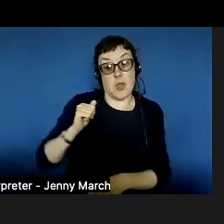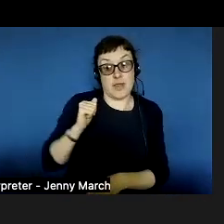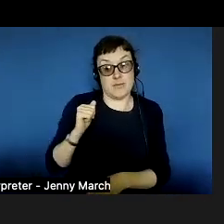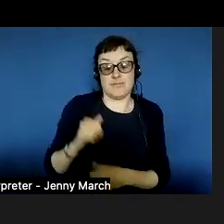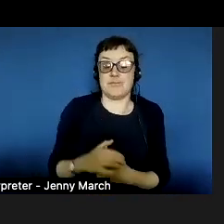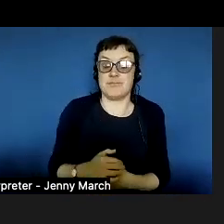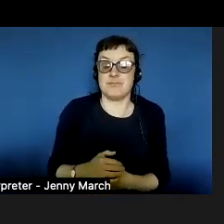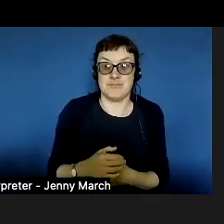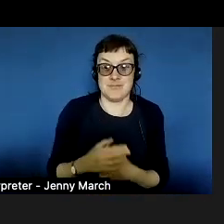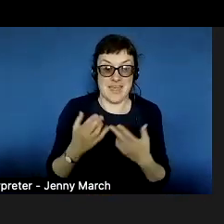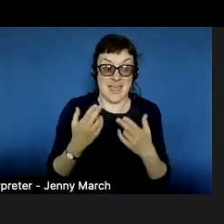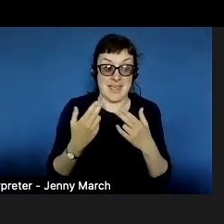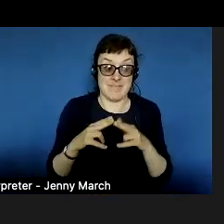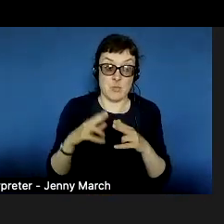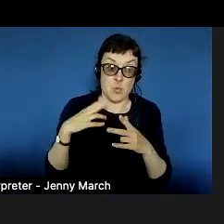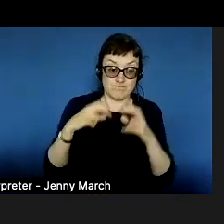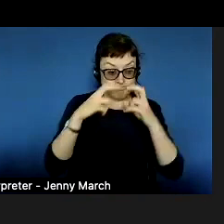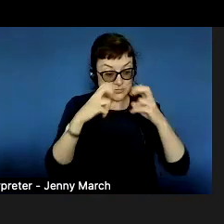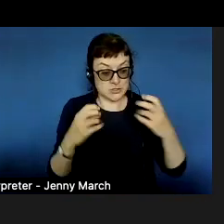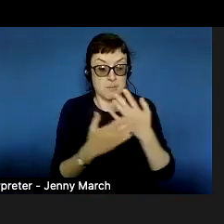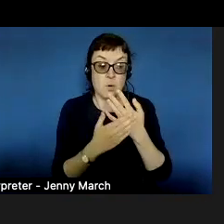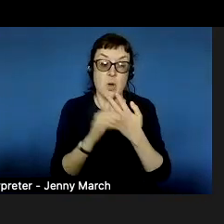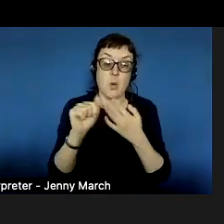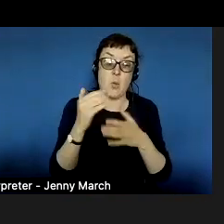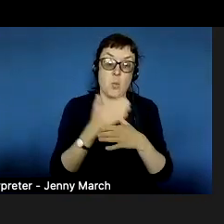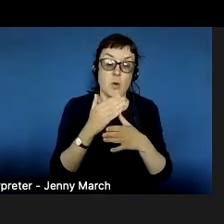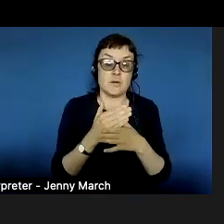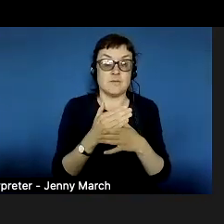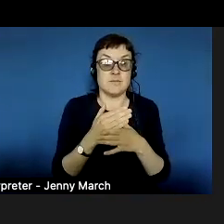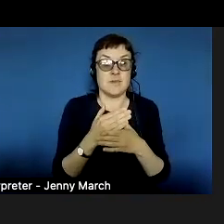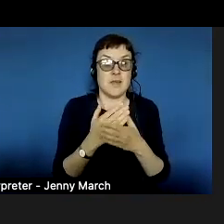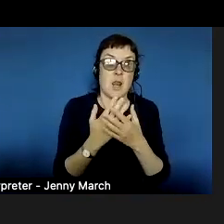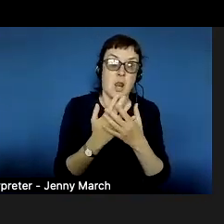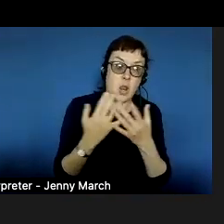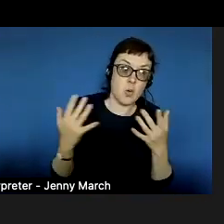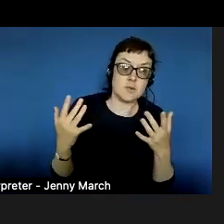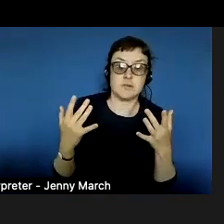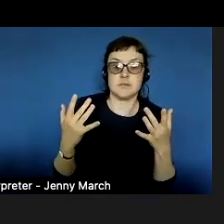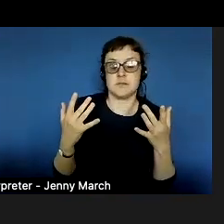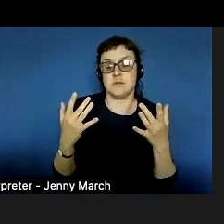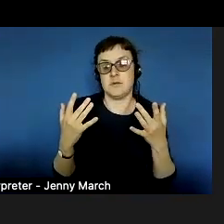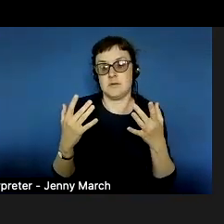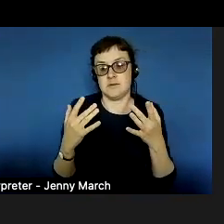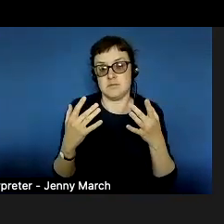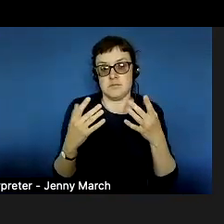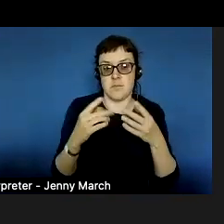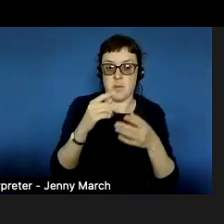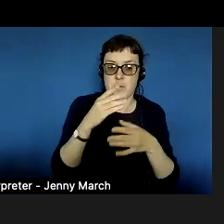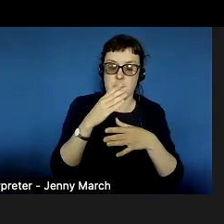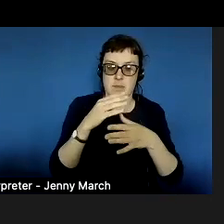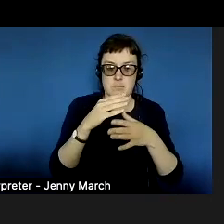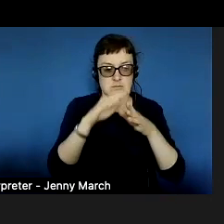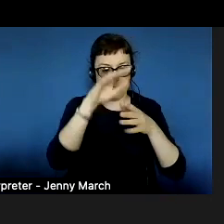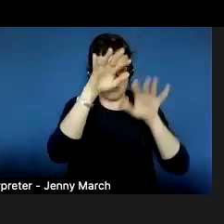into finding out about her work, a lot of the writing about her is about her work at the